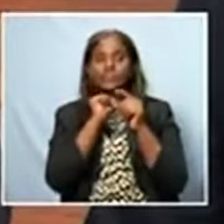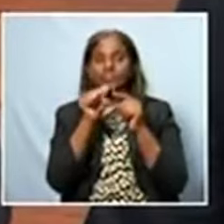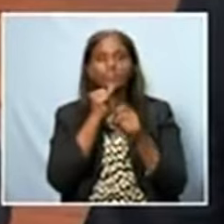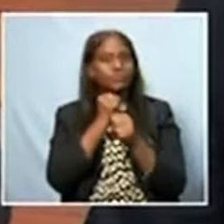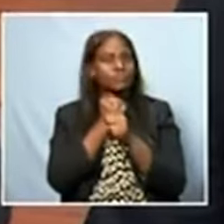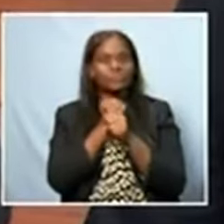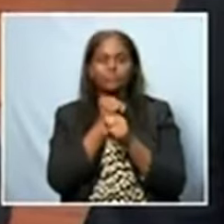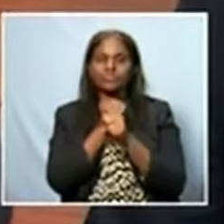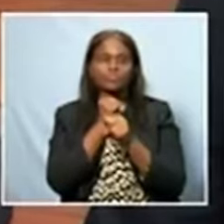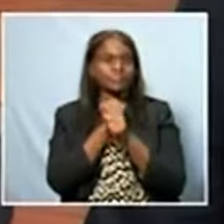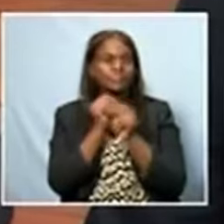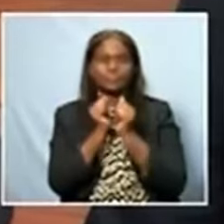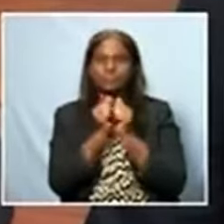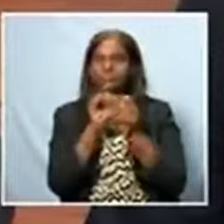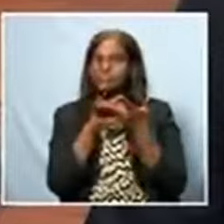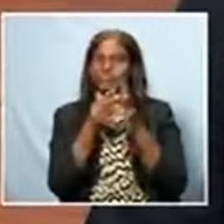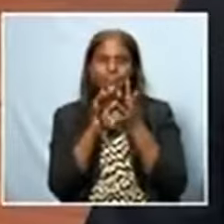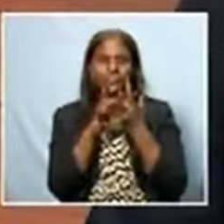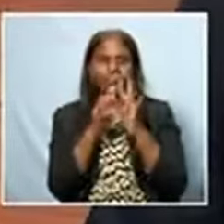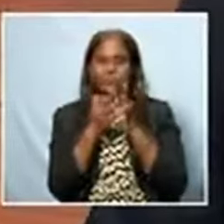correlation.